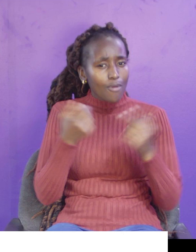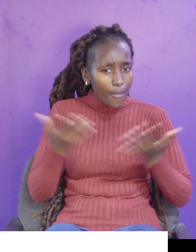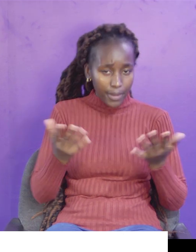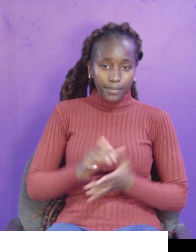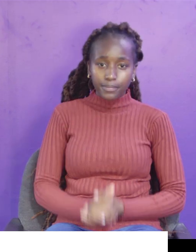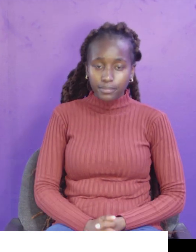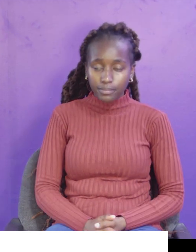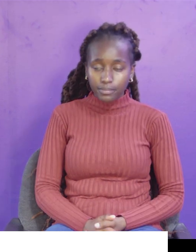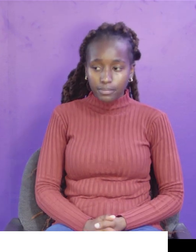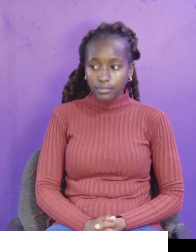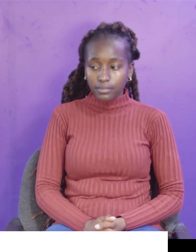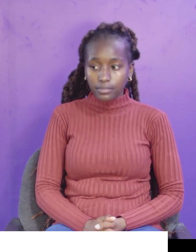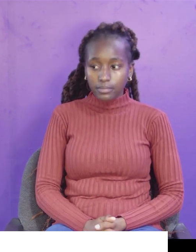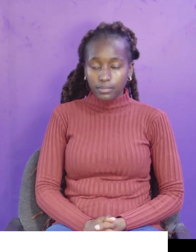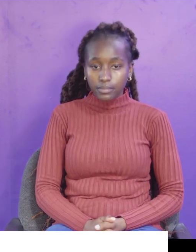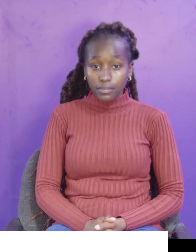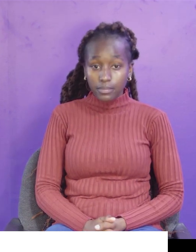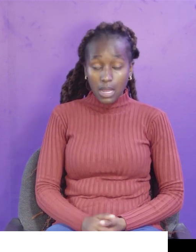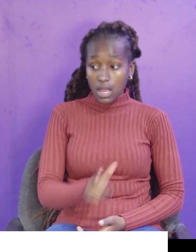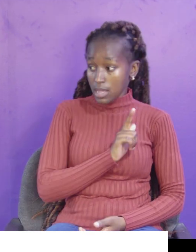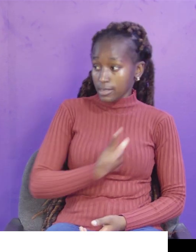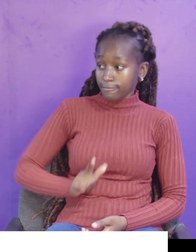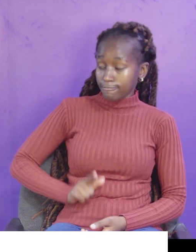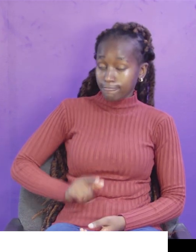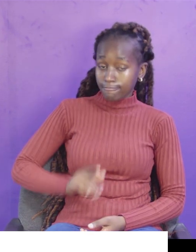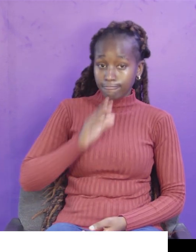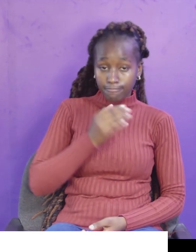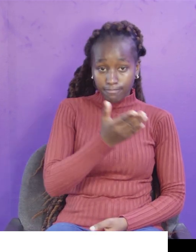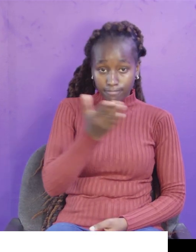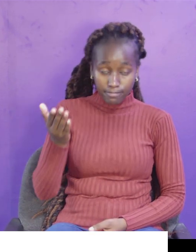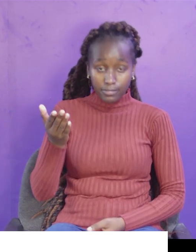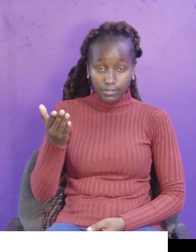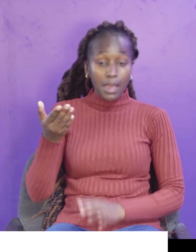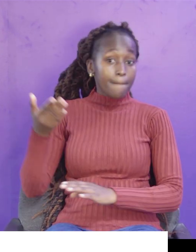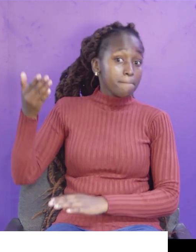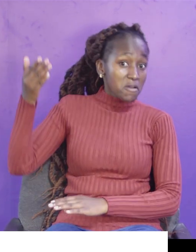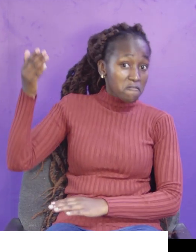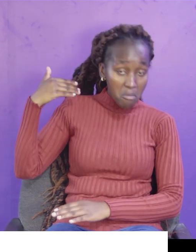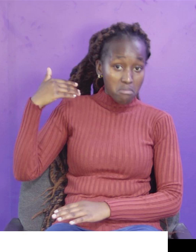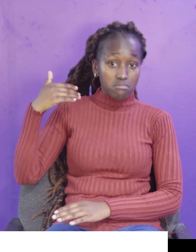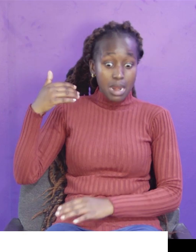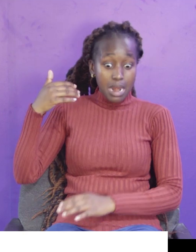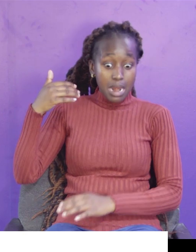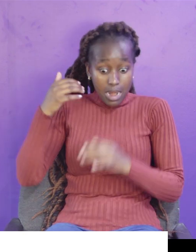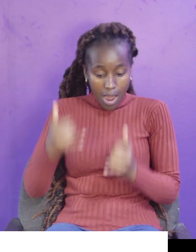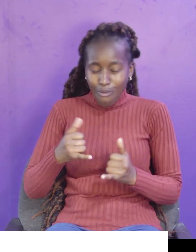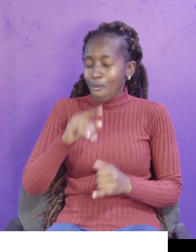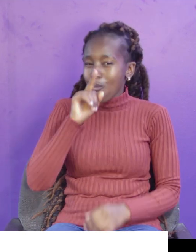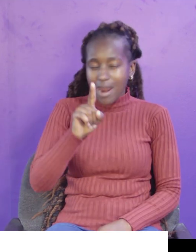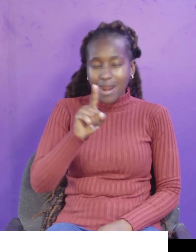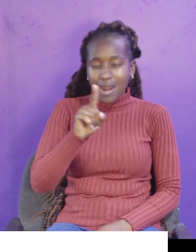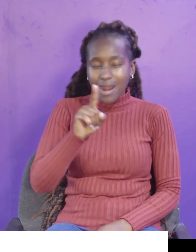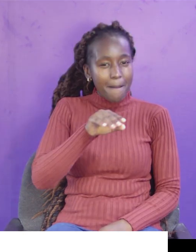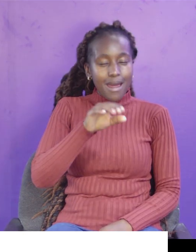Ladies and gentlemen, there was and there can only be one Raila